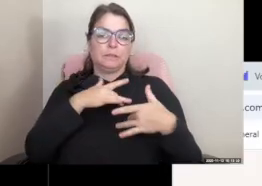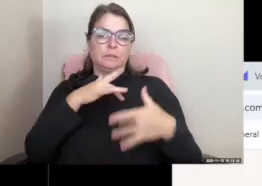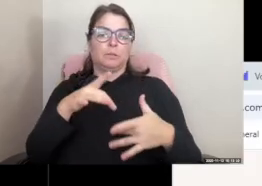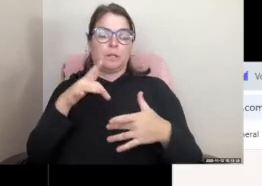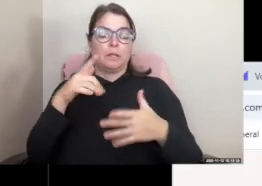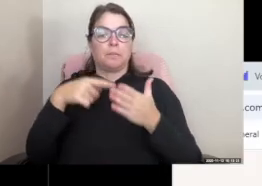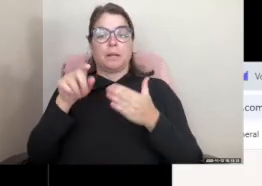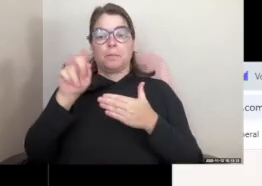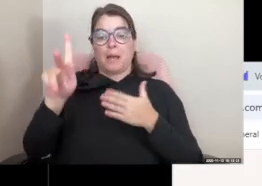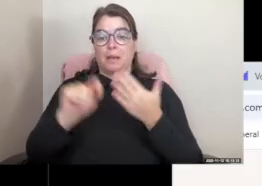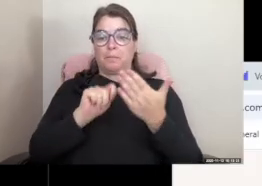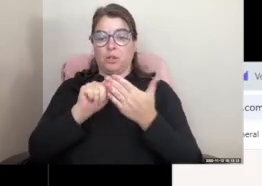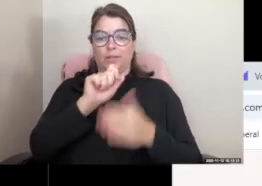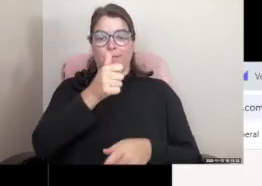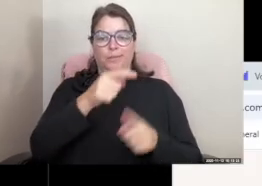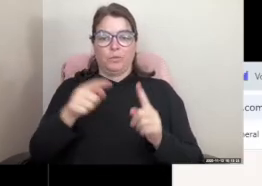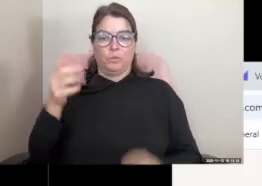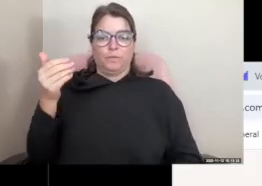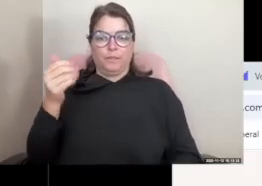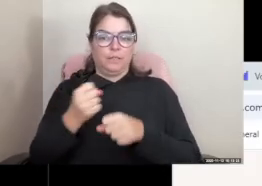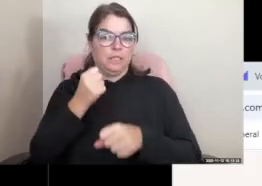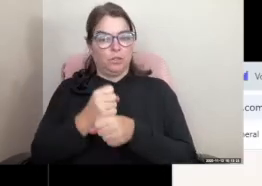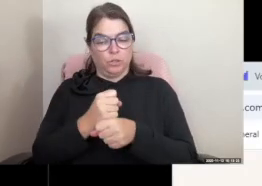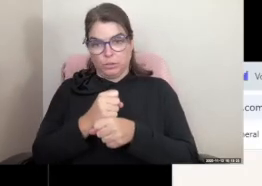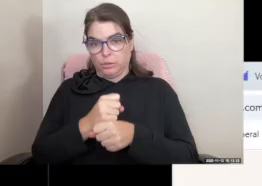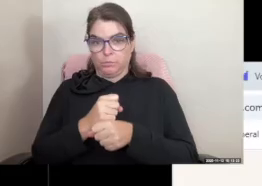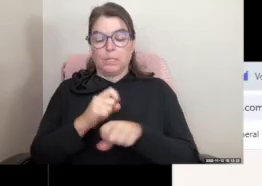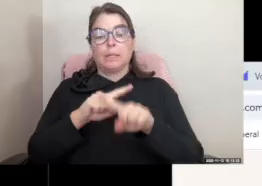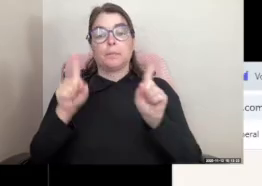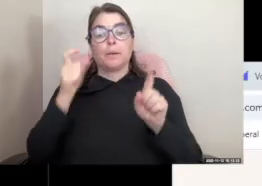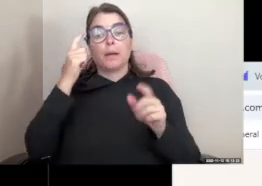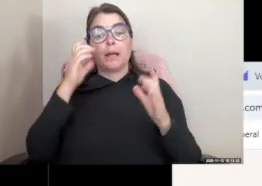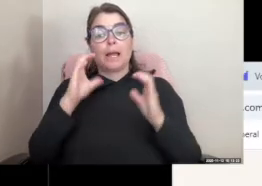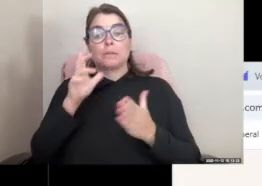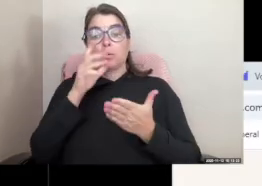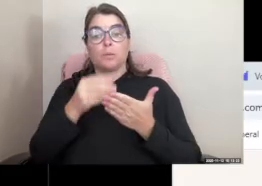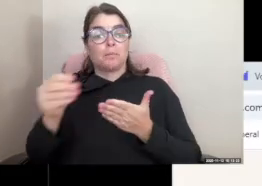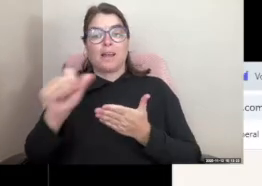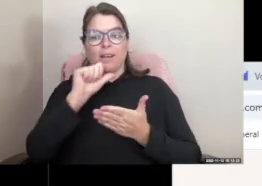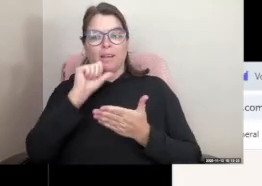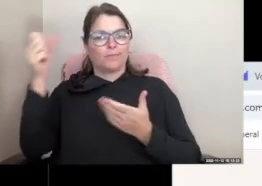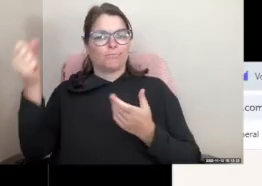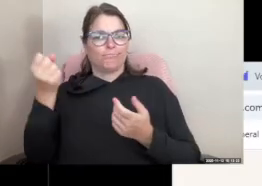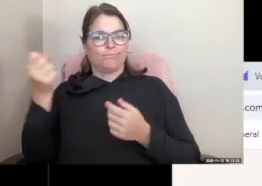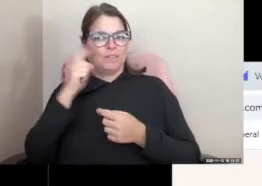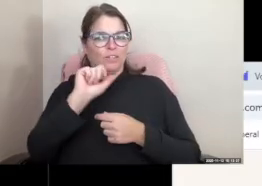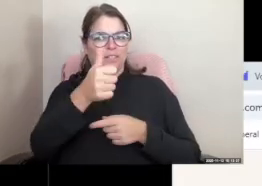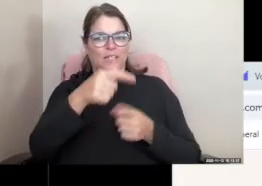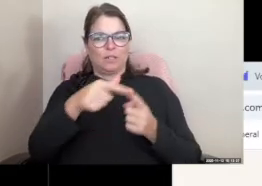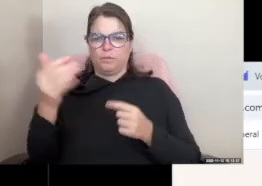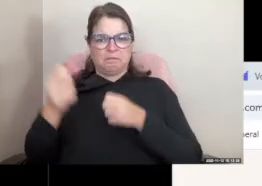were kind of difficult. There were a lot of projects that were going on with Eaton and Allison developing these